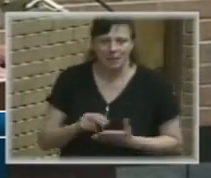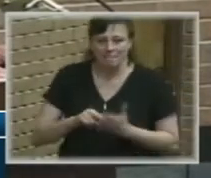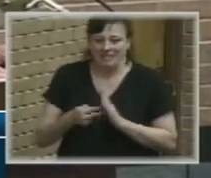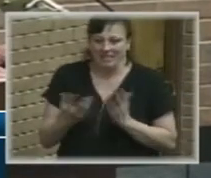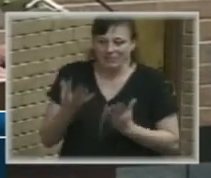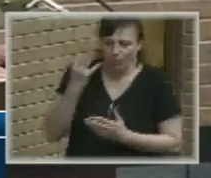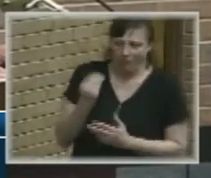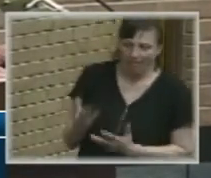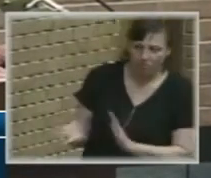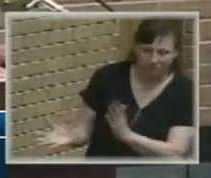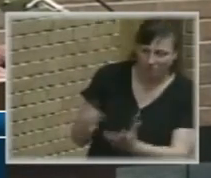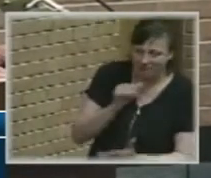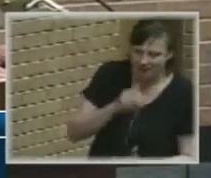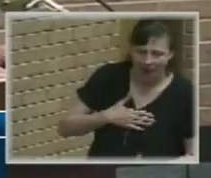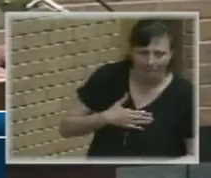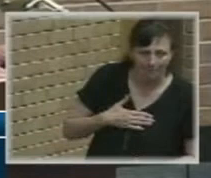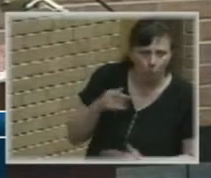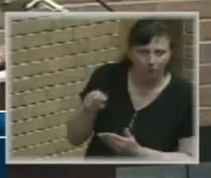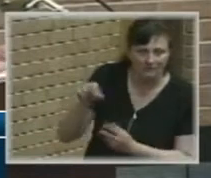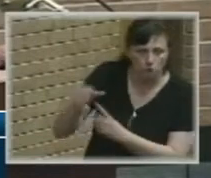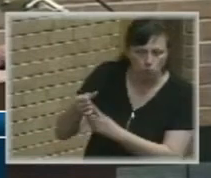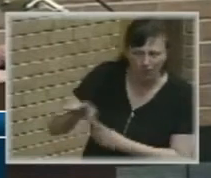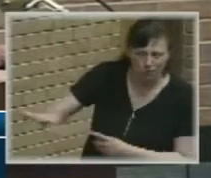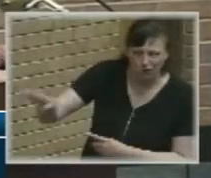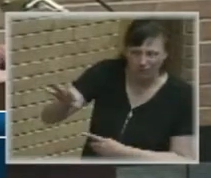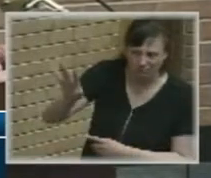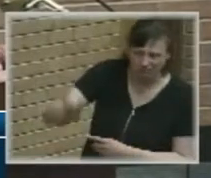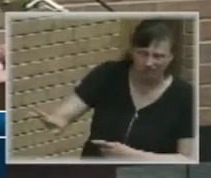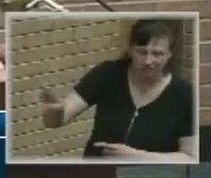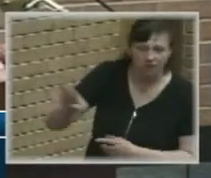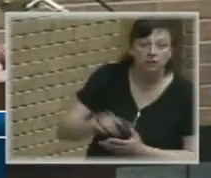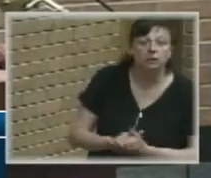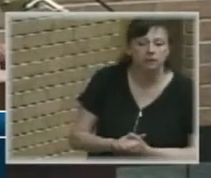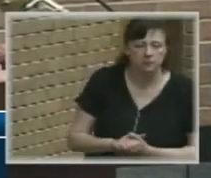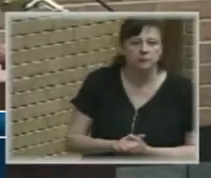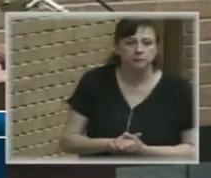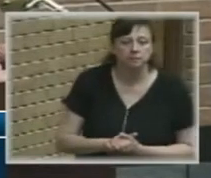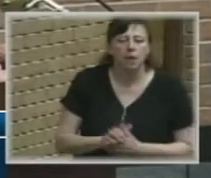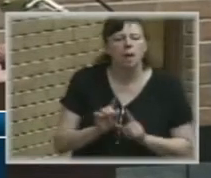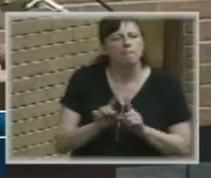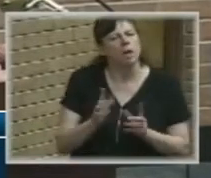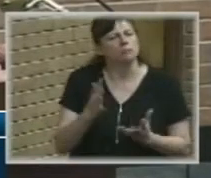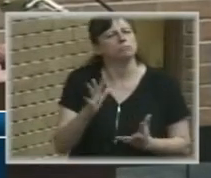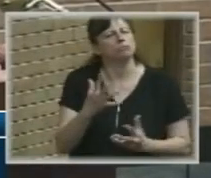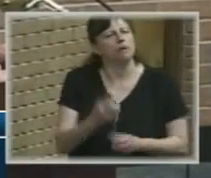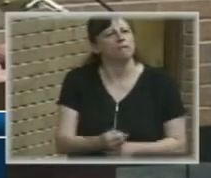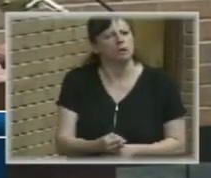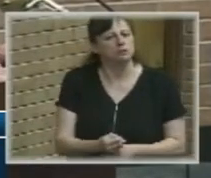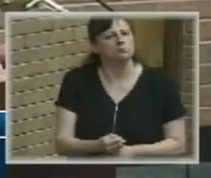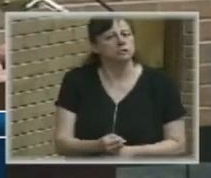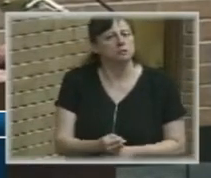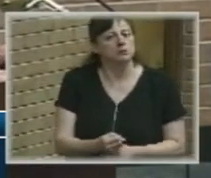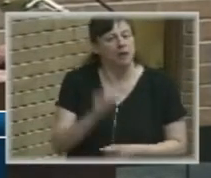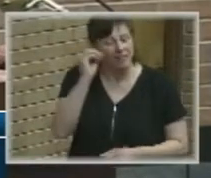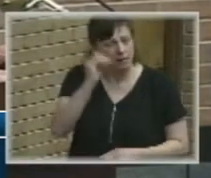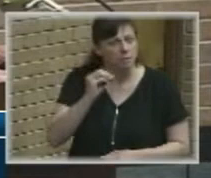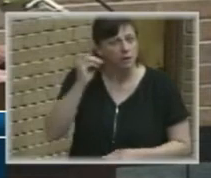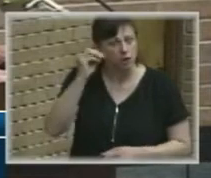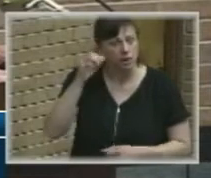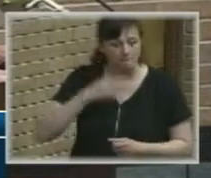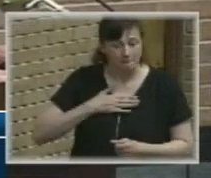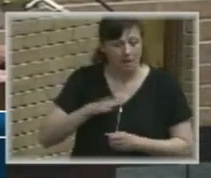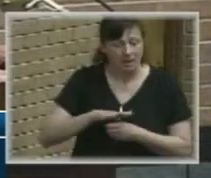know that we're not happy. I will tell you, though, with a fair degree of confidence, that the opinion of the Rhinecliff